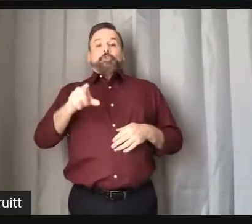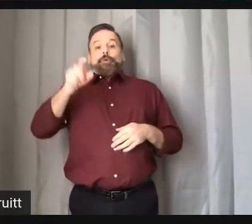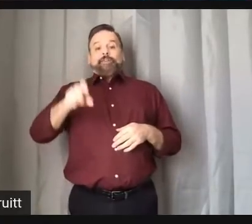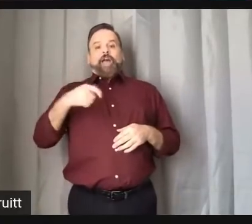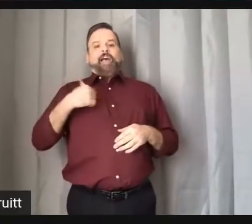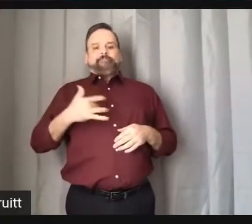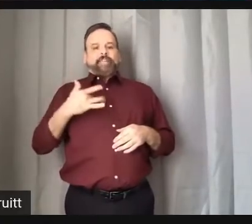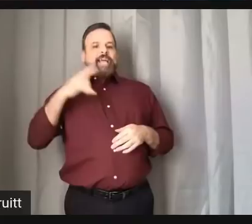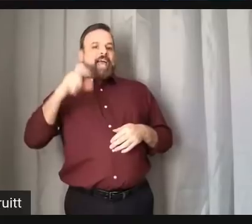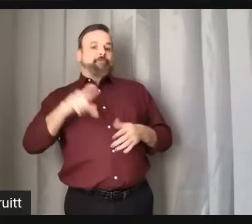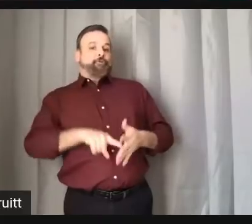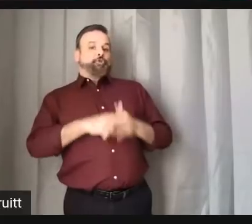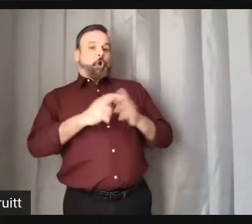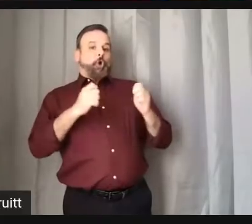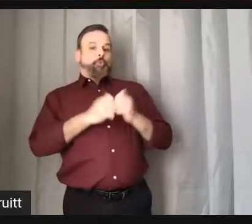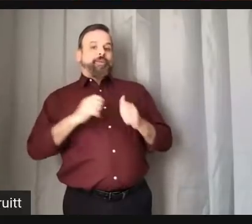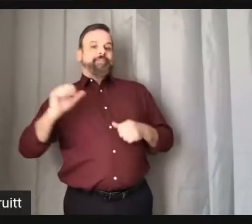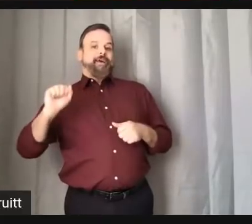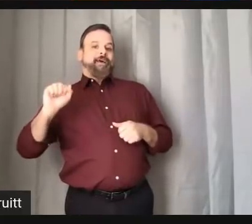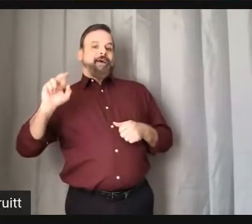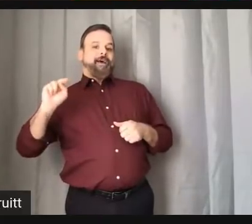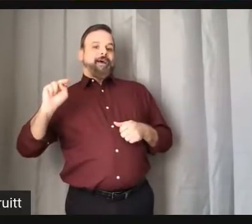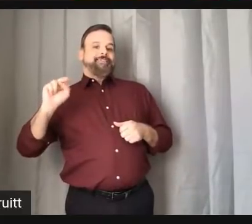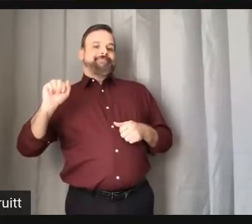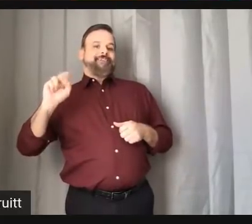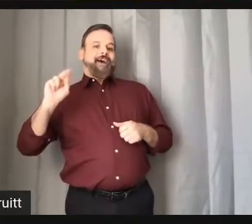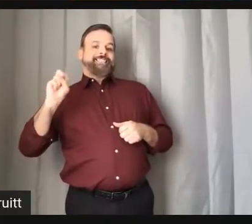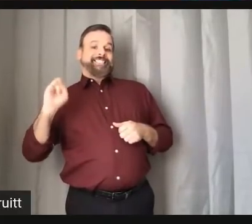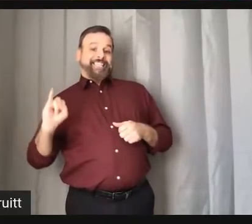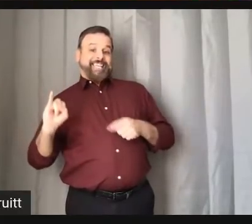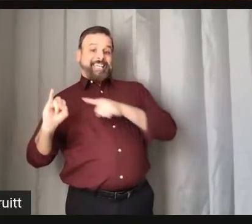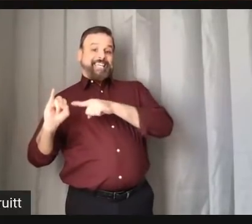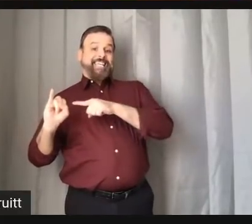I feel like I have to start with Anansi. Like, Anansi is just like